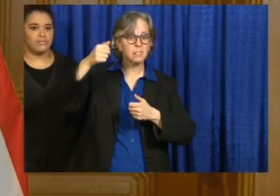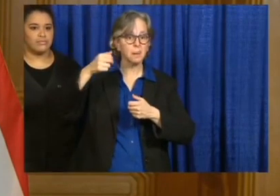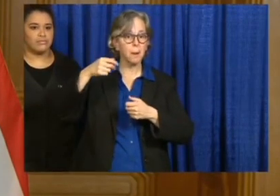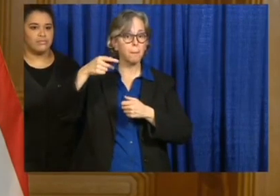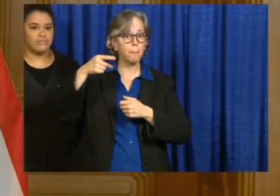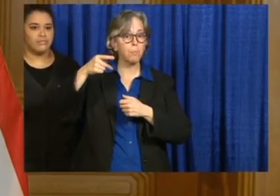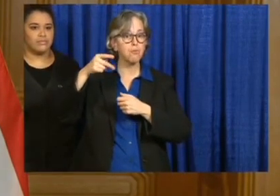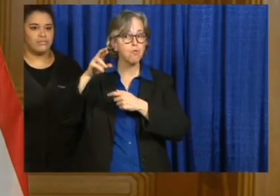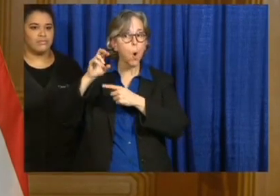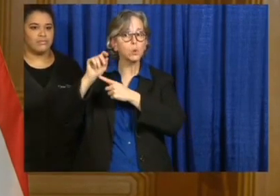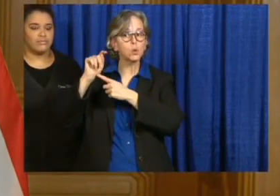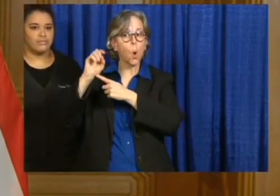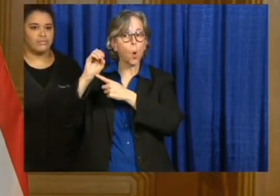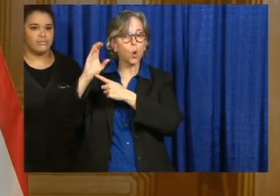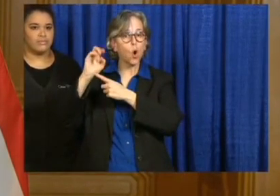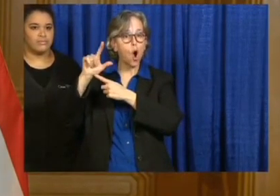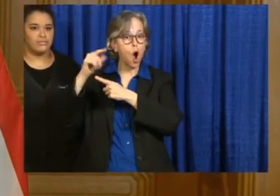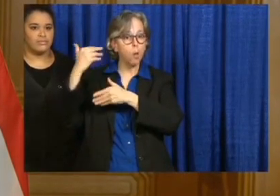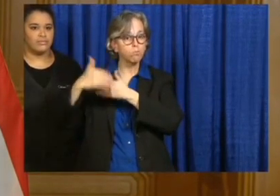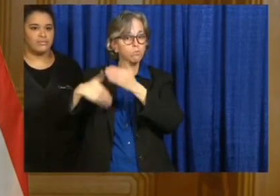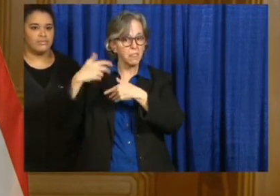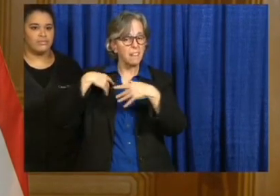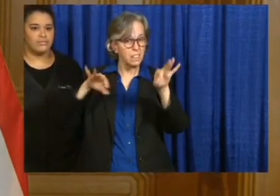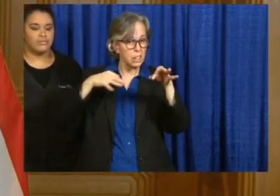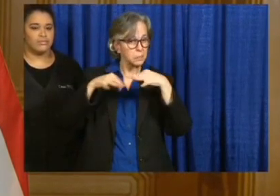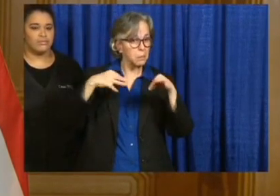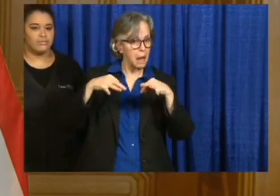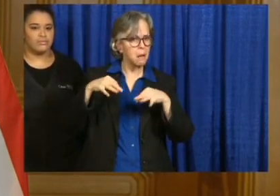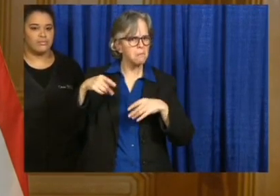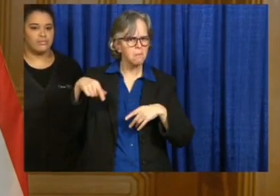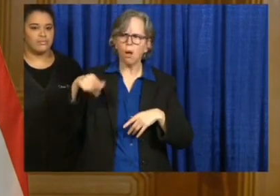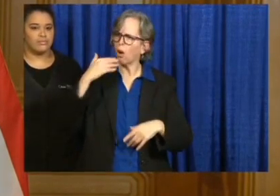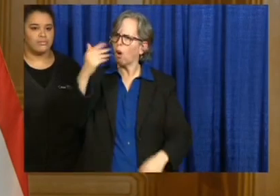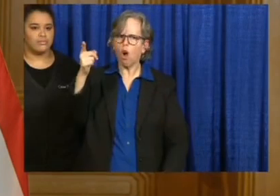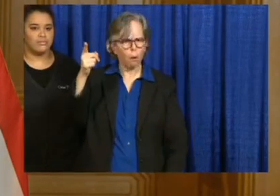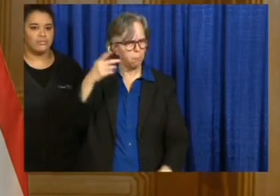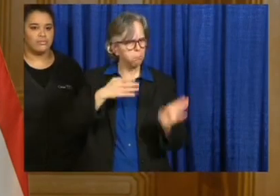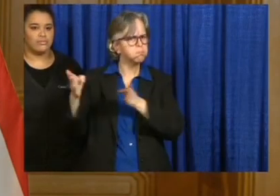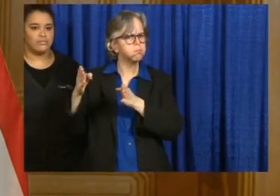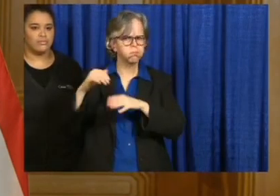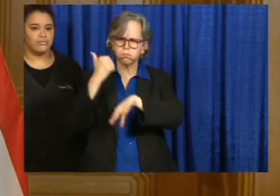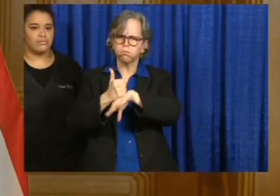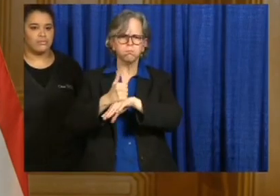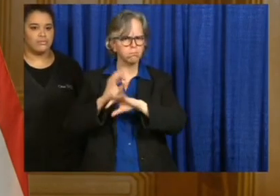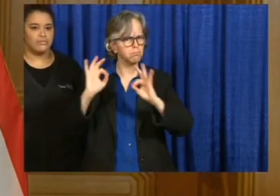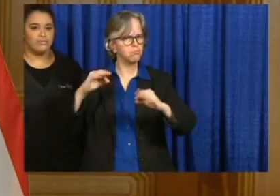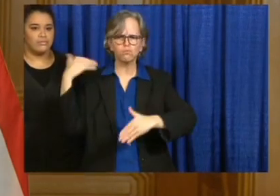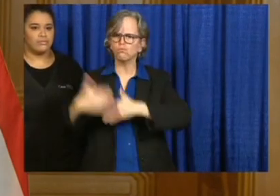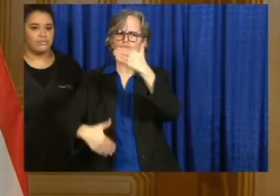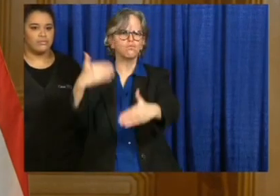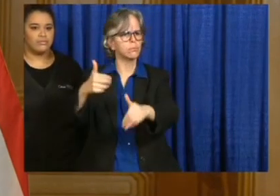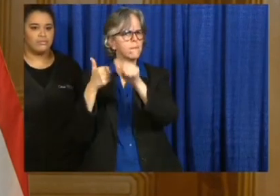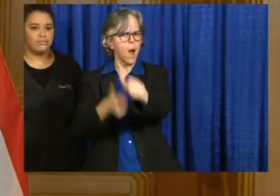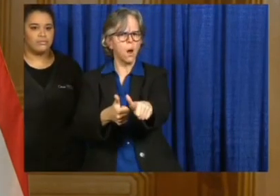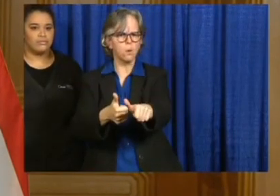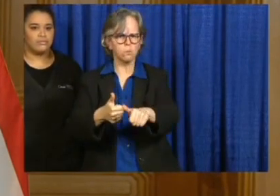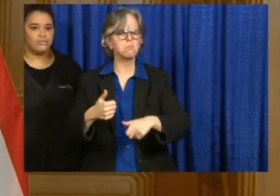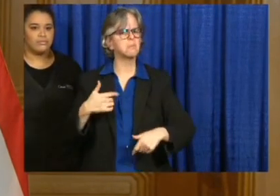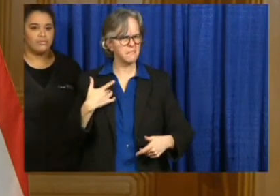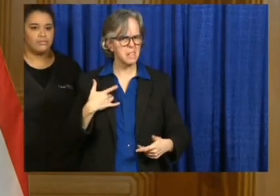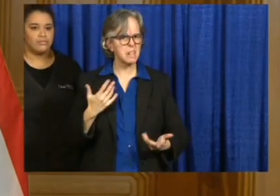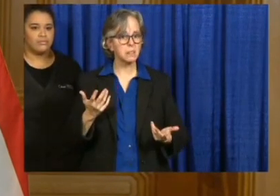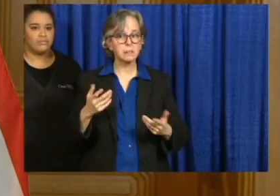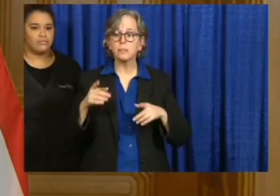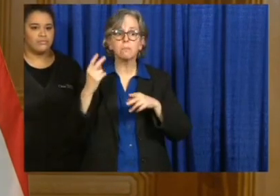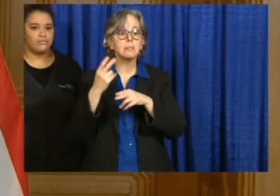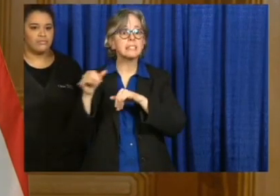protocol. Quite candidly, she's getting calls from other states about how we put this protocol in